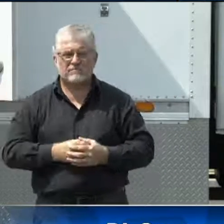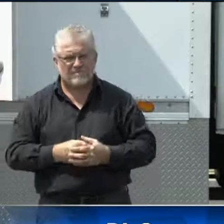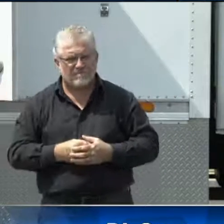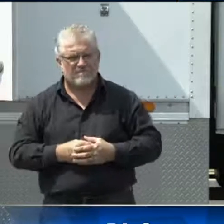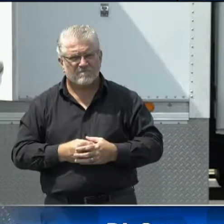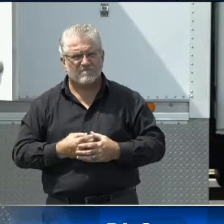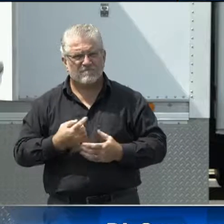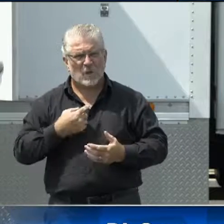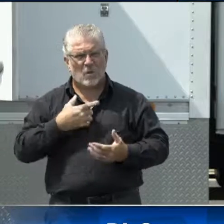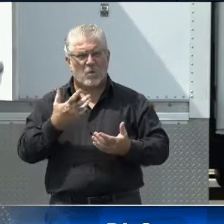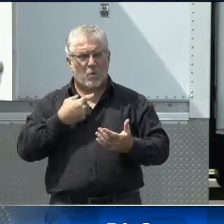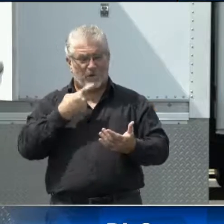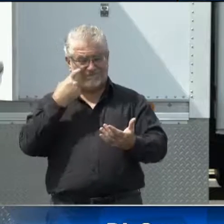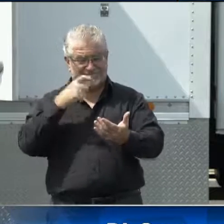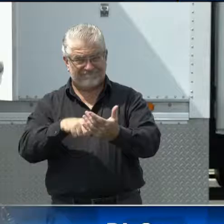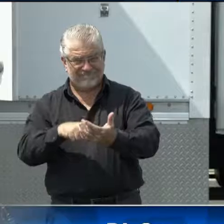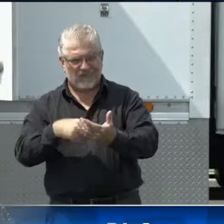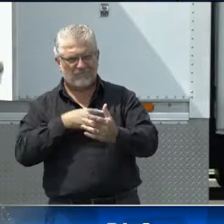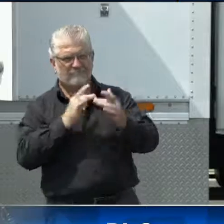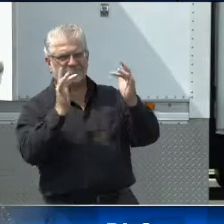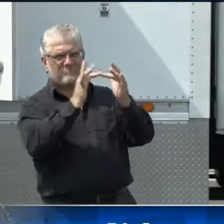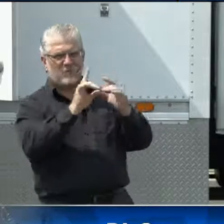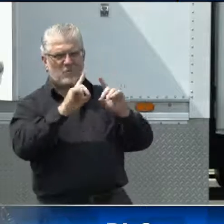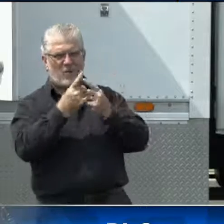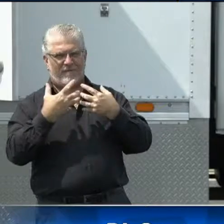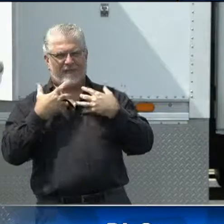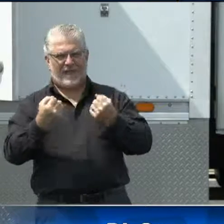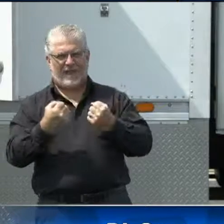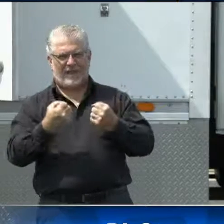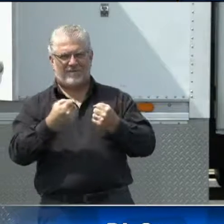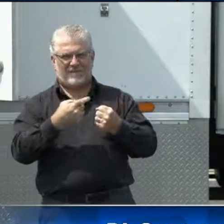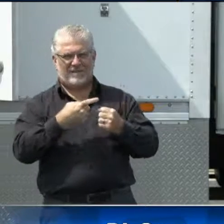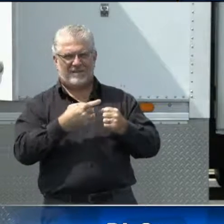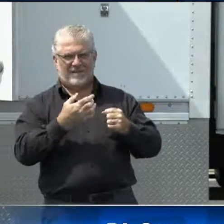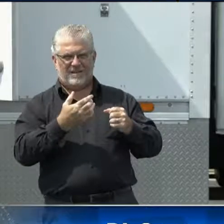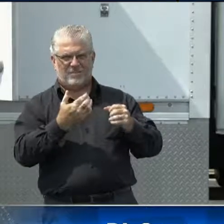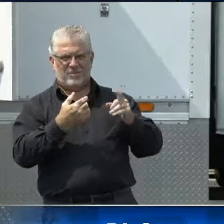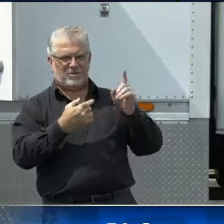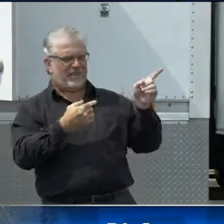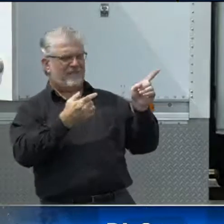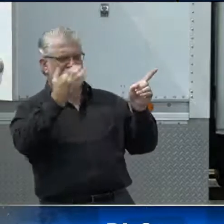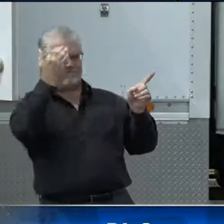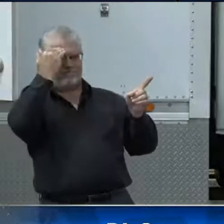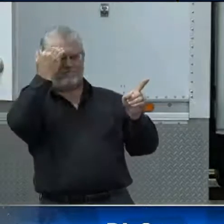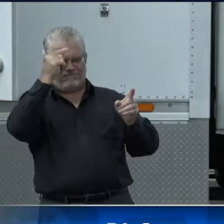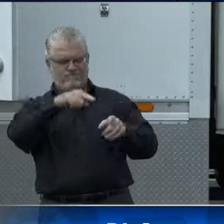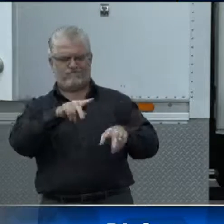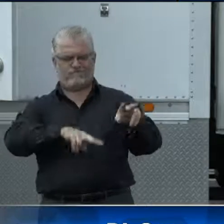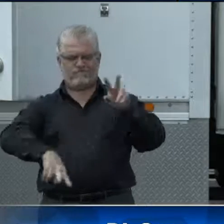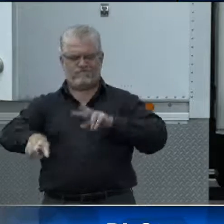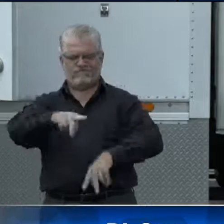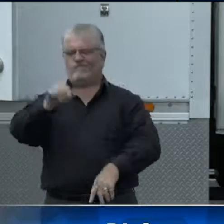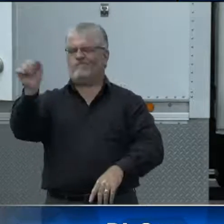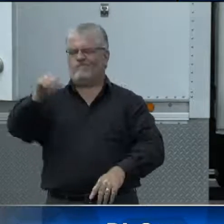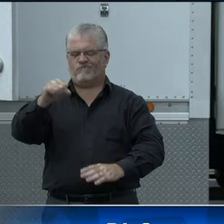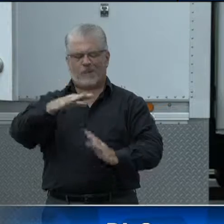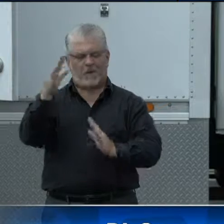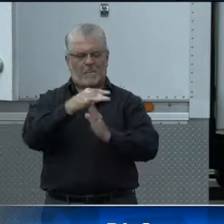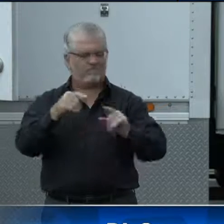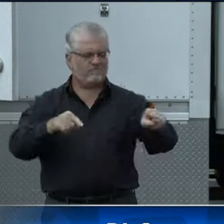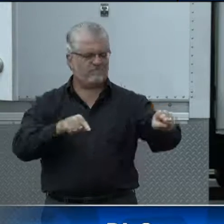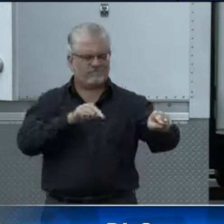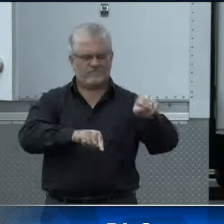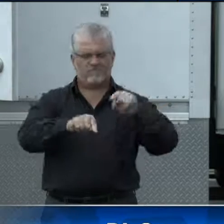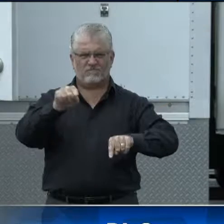Health. Truly at the peak of COVID-19, the need was identified sometime in early May.